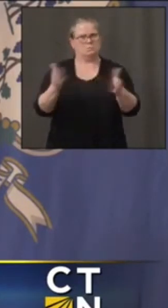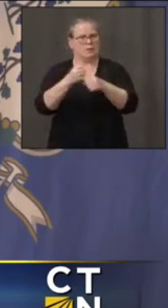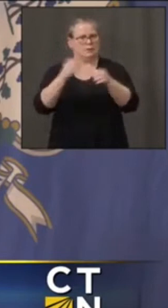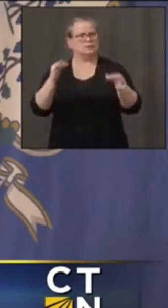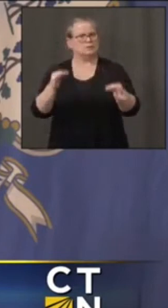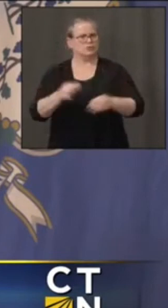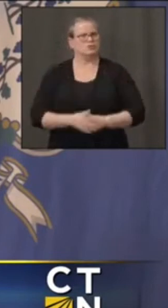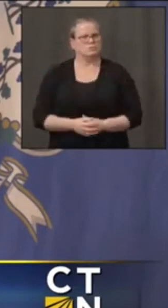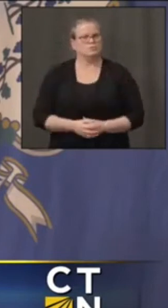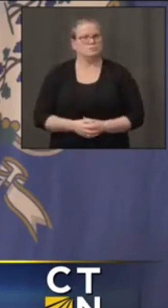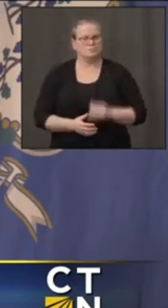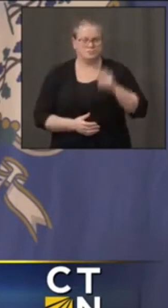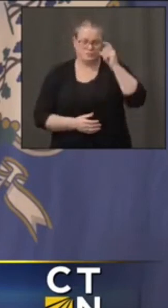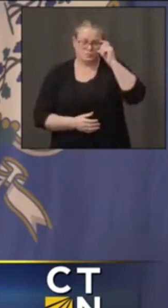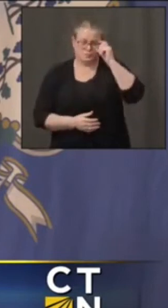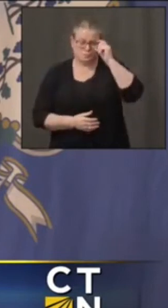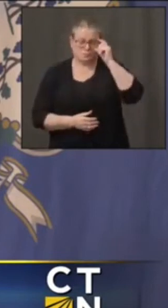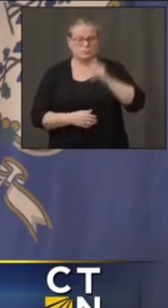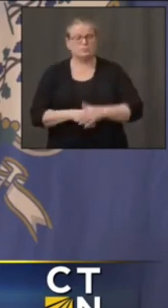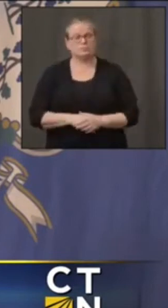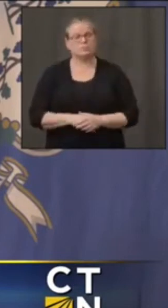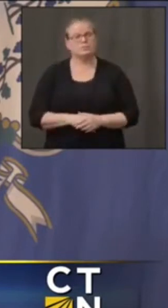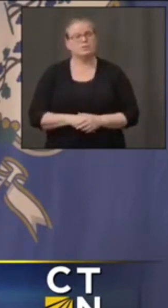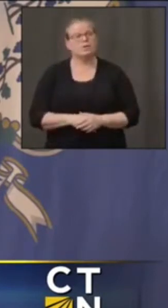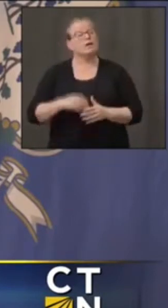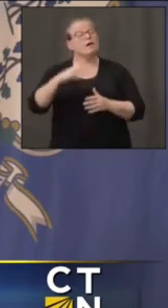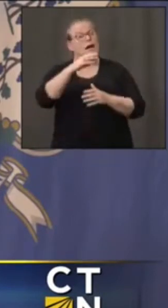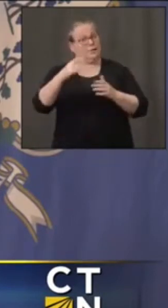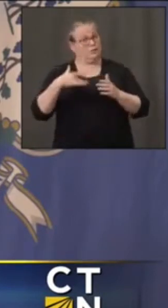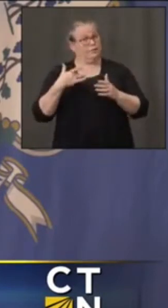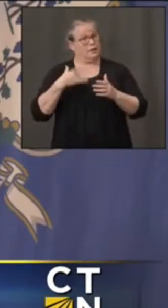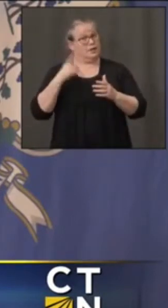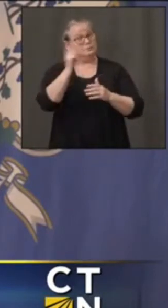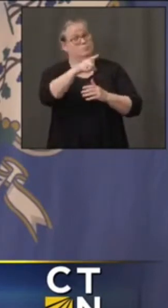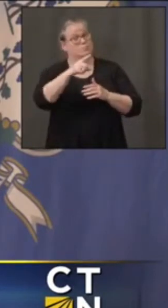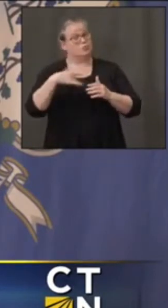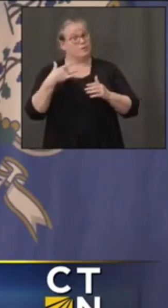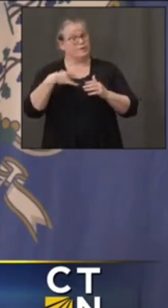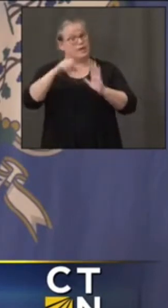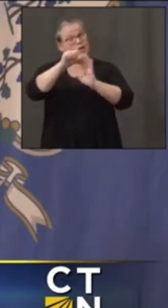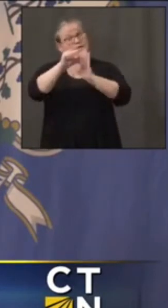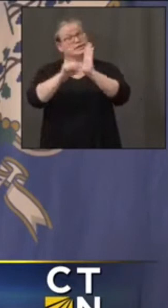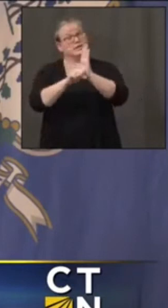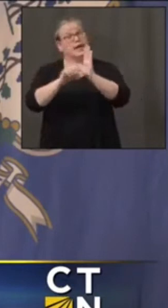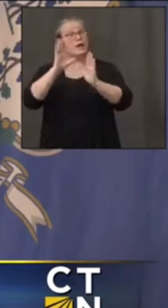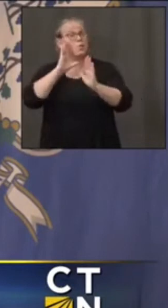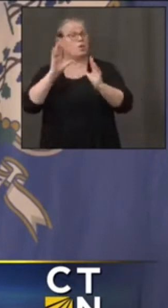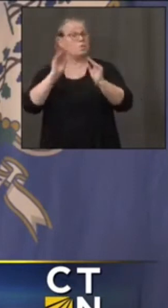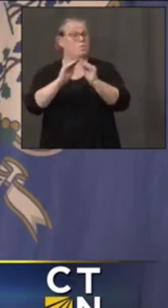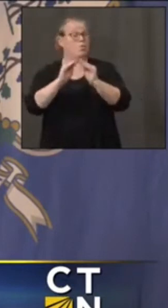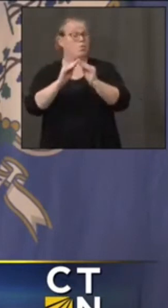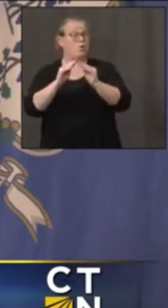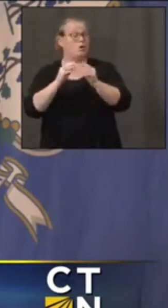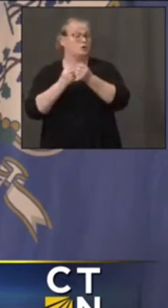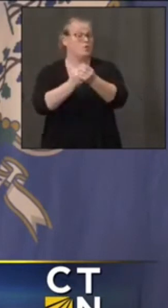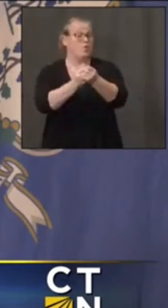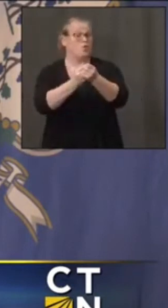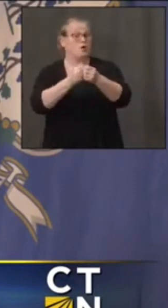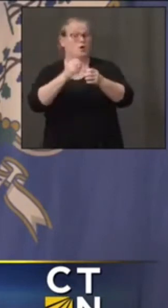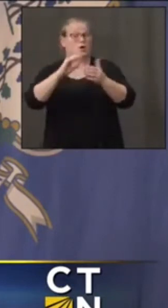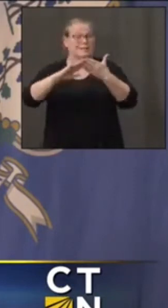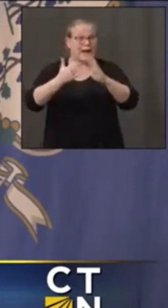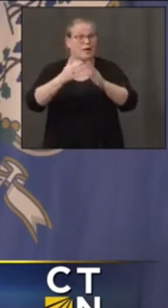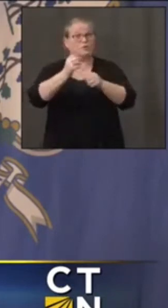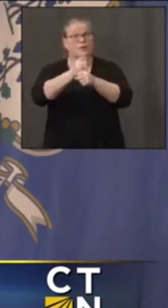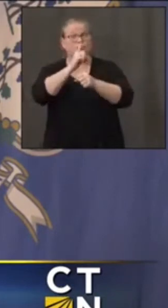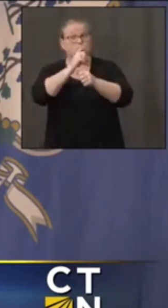of enforcement, do you see the state having a role in giving more resources towards enforcement in terms of these bars and